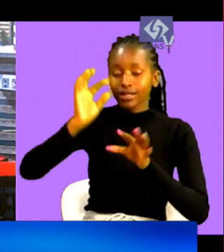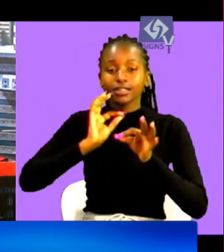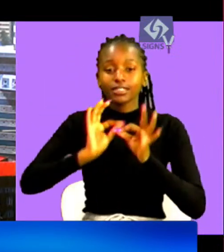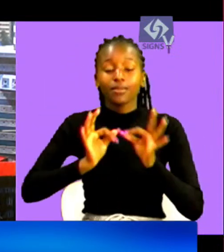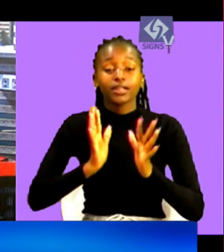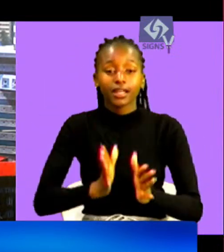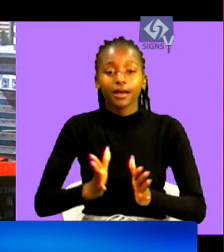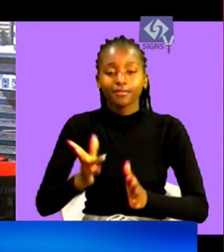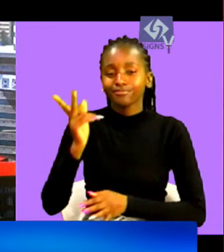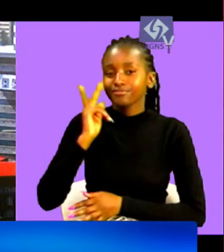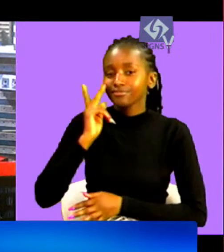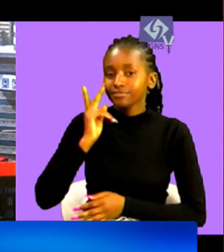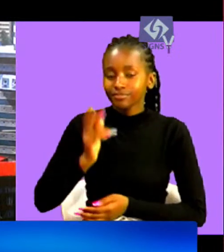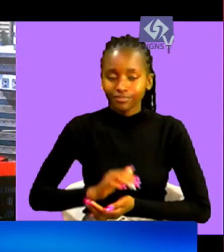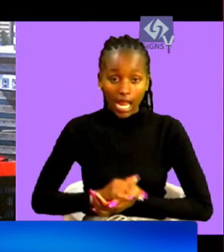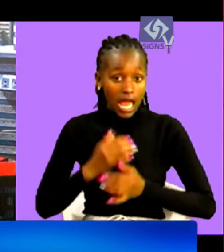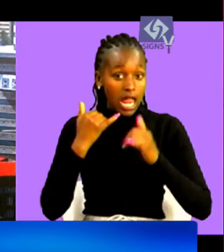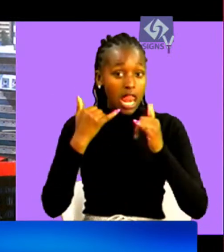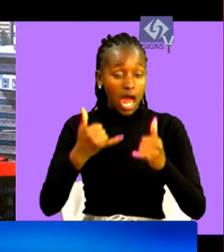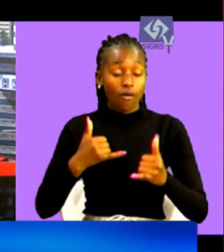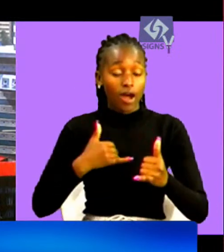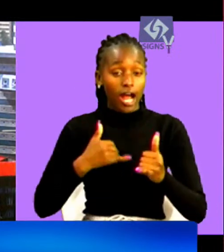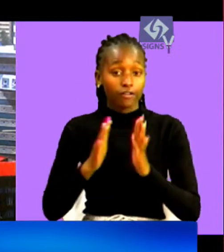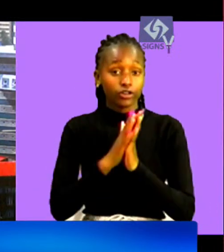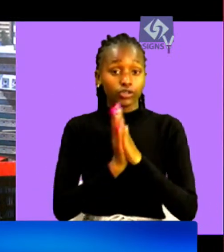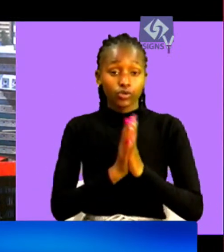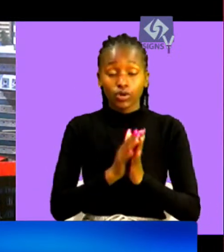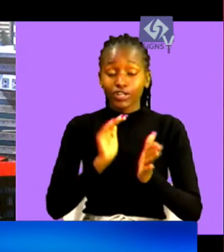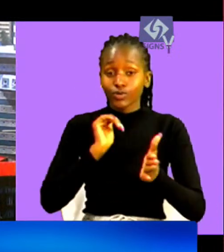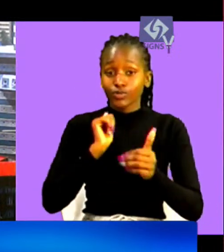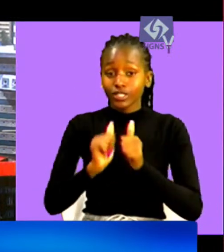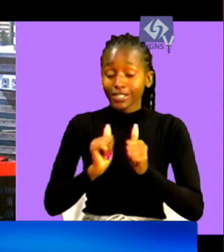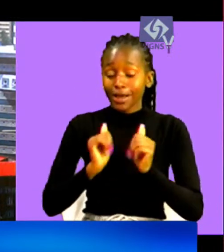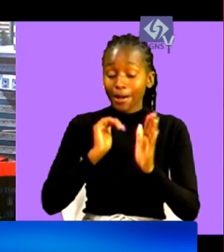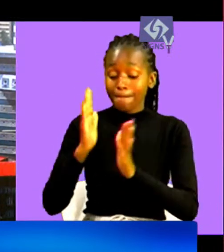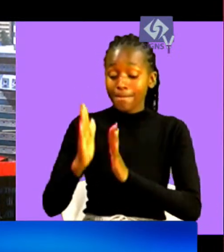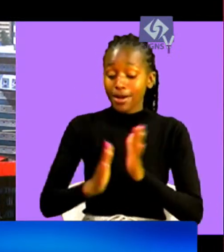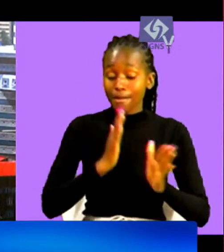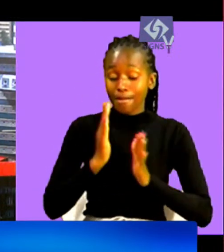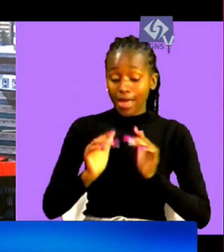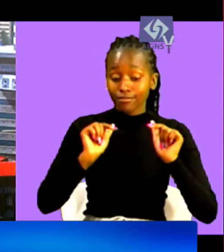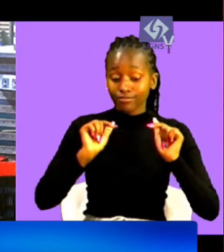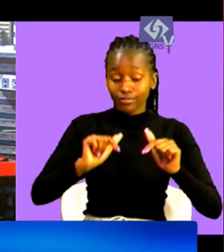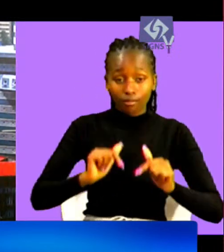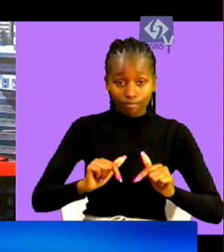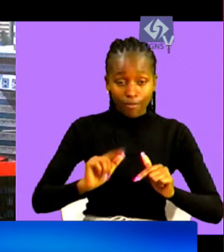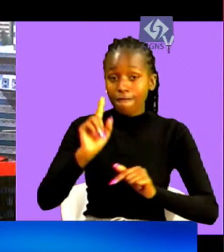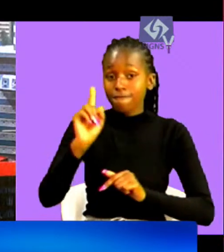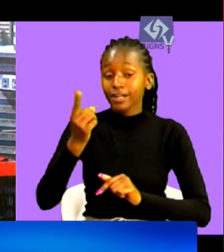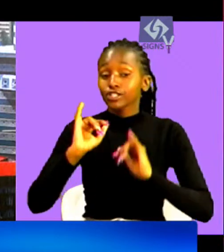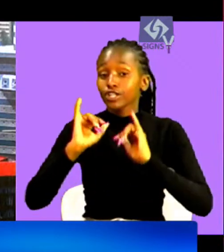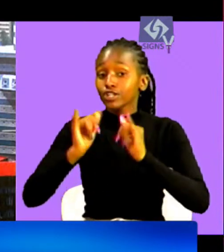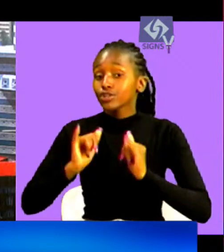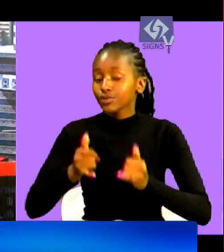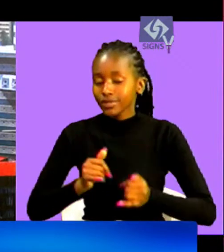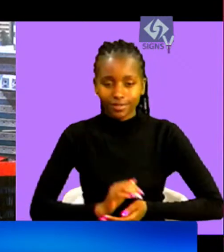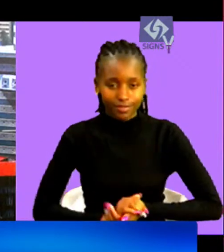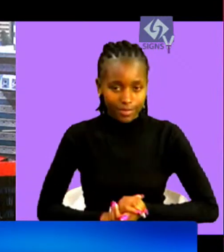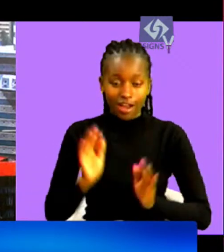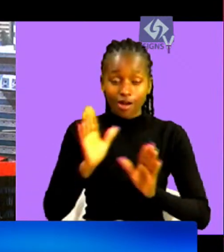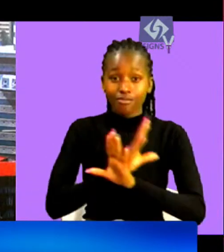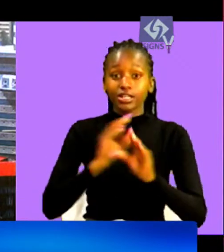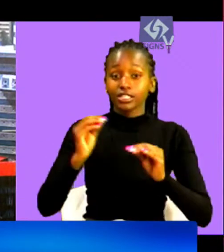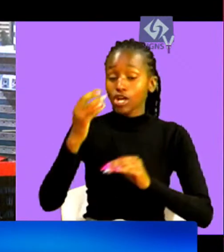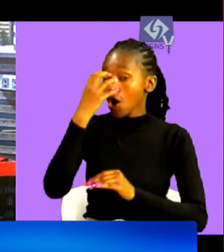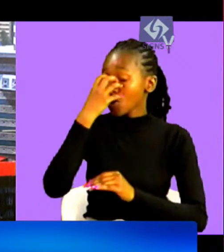Kendi. So these are the stories that we have from our newsrooms this hour. President William Ruto, along with his